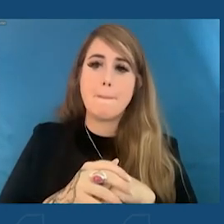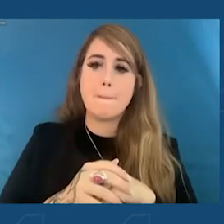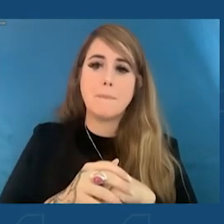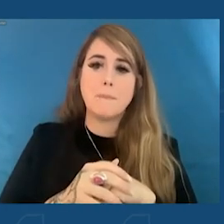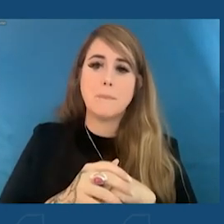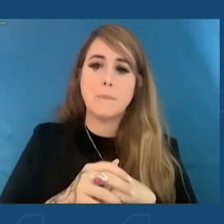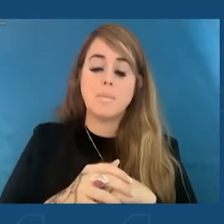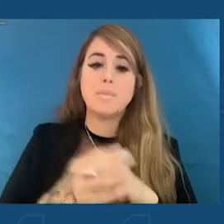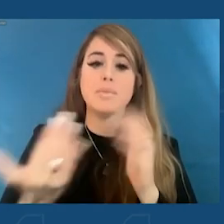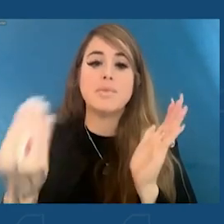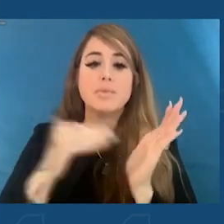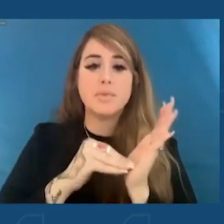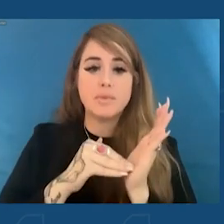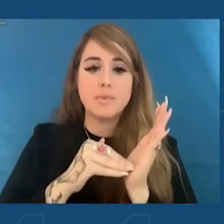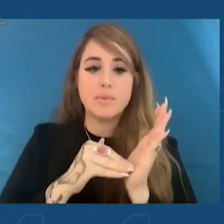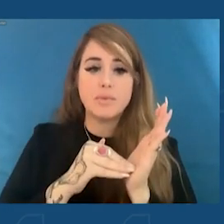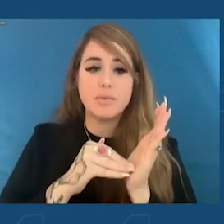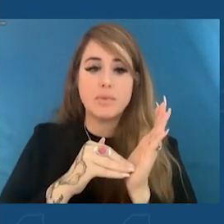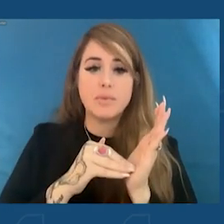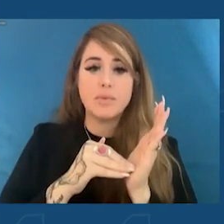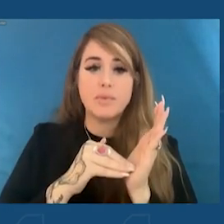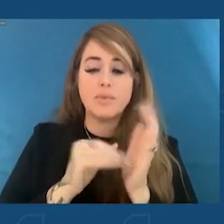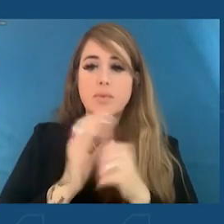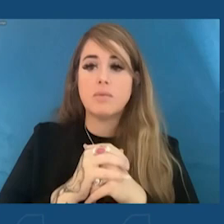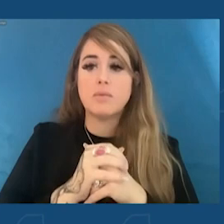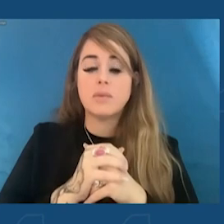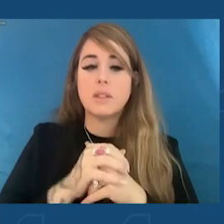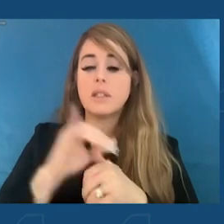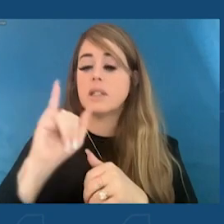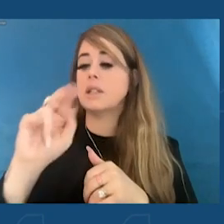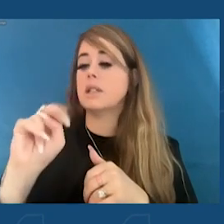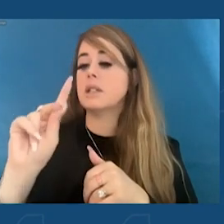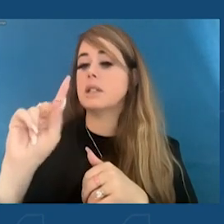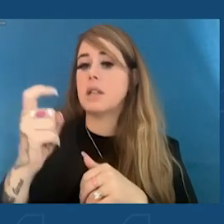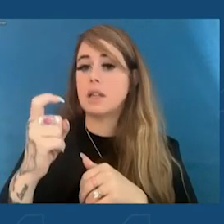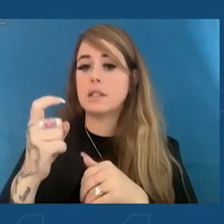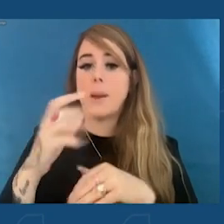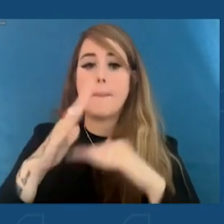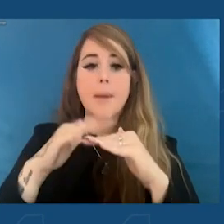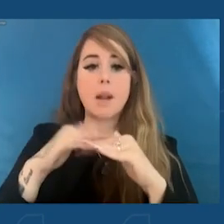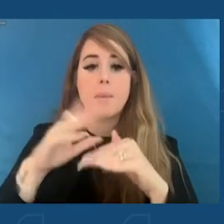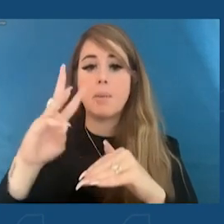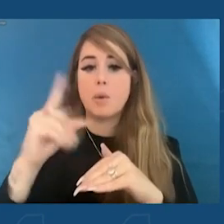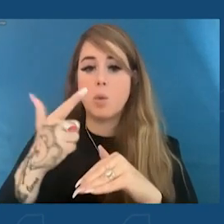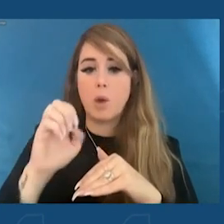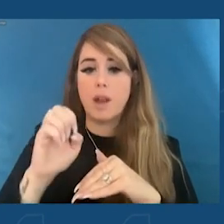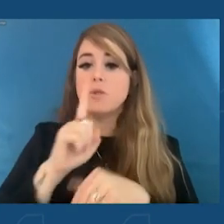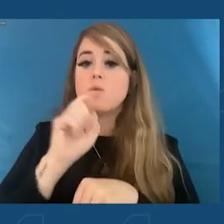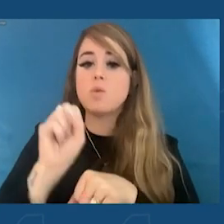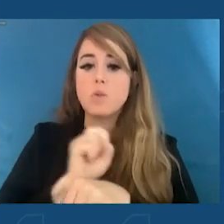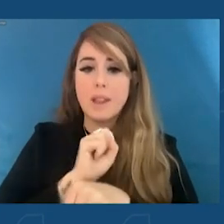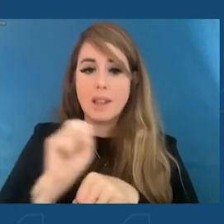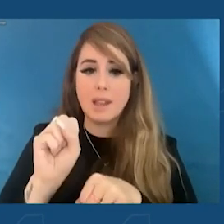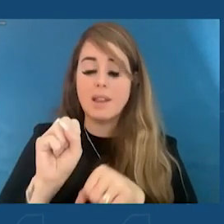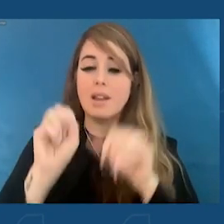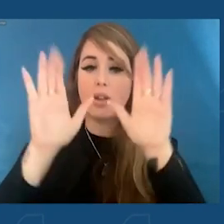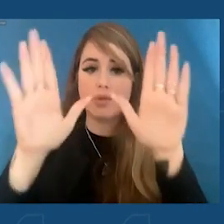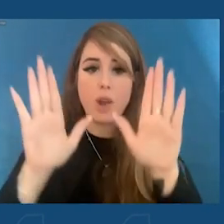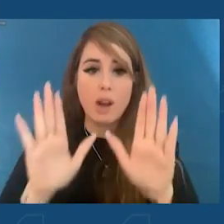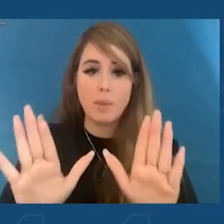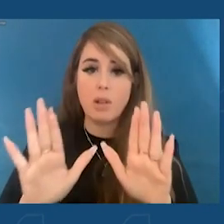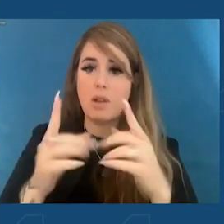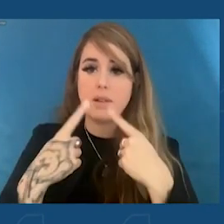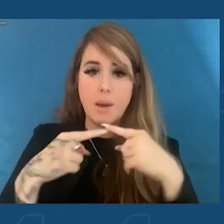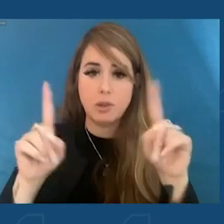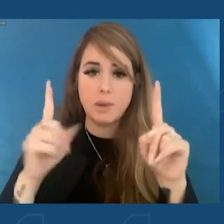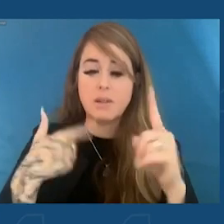So again, the indexing of the minimum wage is really an incredible accomplishment. And I